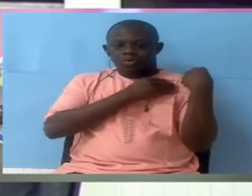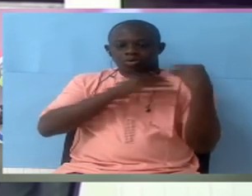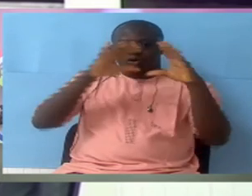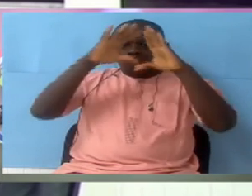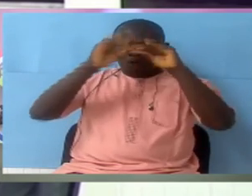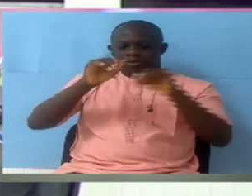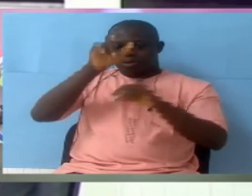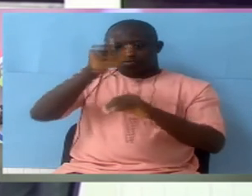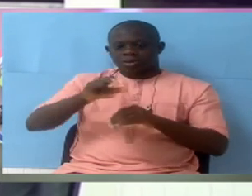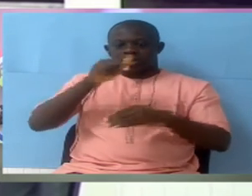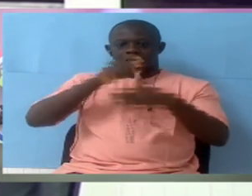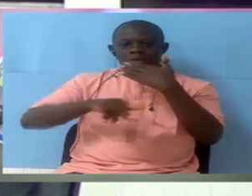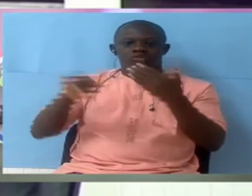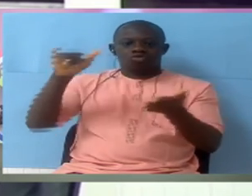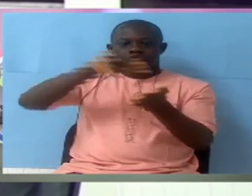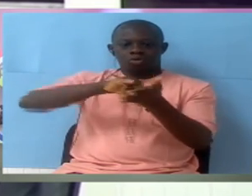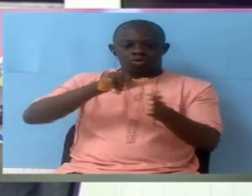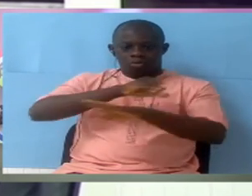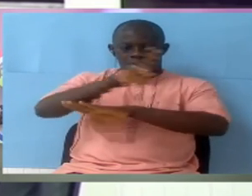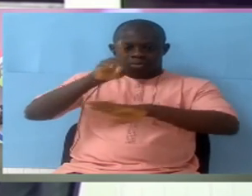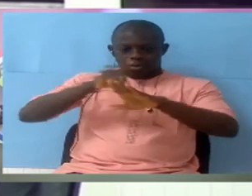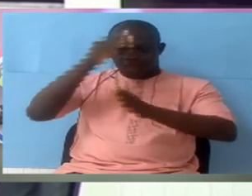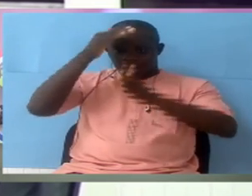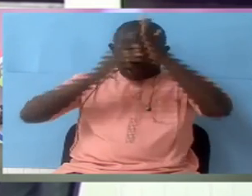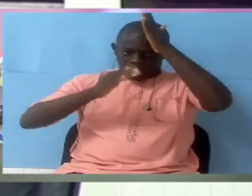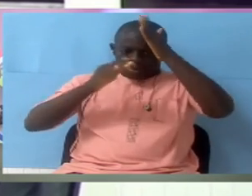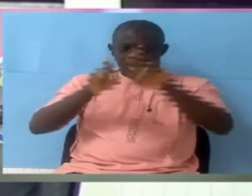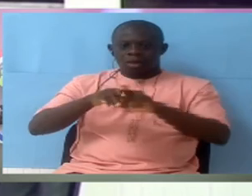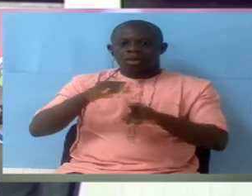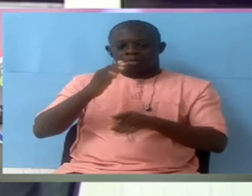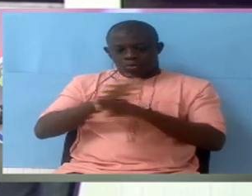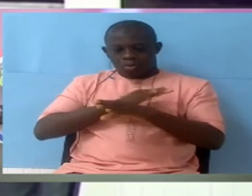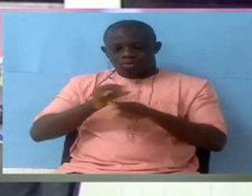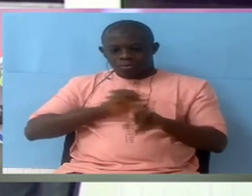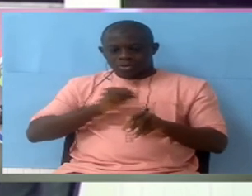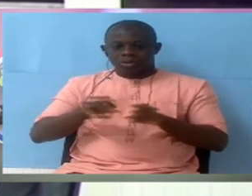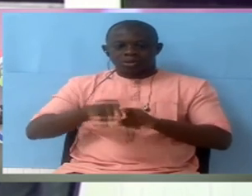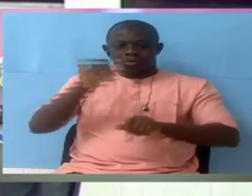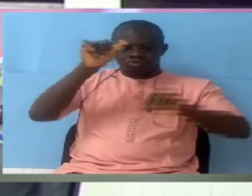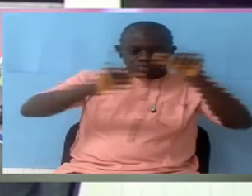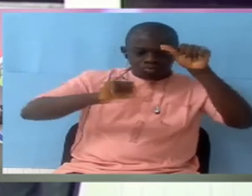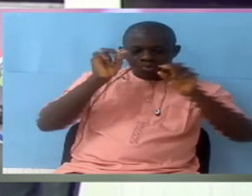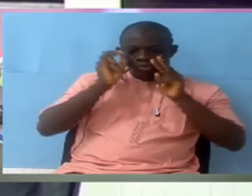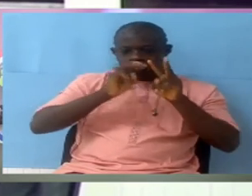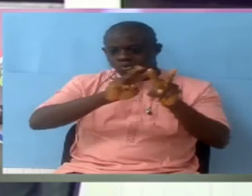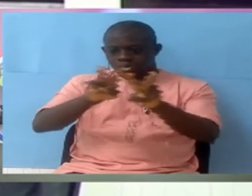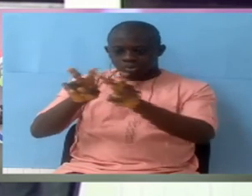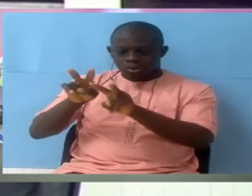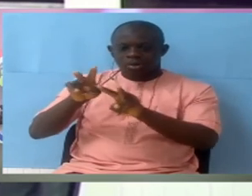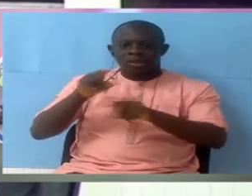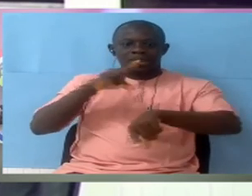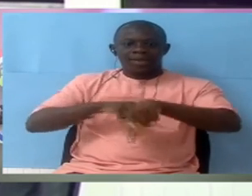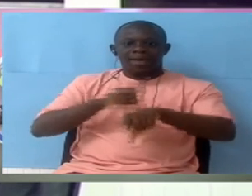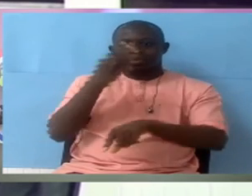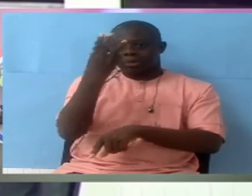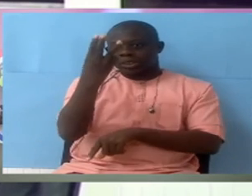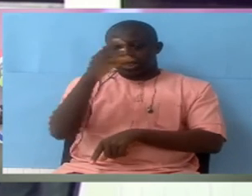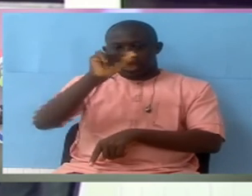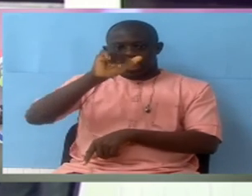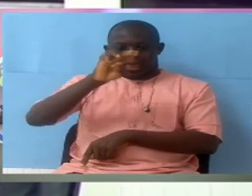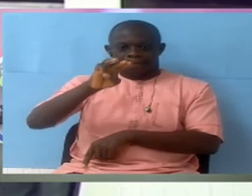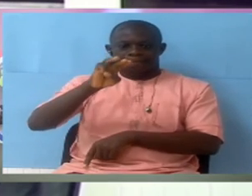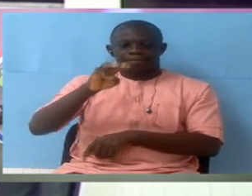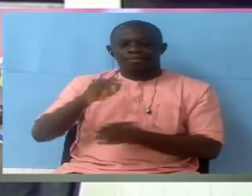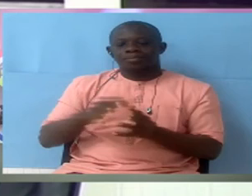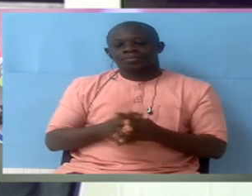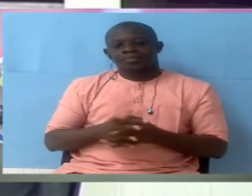Barracks. Man mané kon duty officer Yundum Barracks. I was going round. Ma ngi don wuralu. By 3 a.m. Ñetti waxtu yi ci